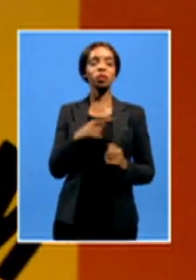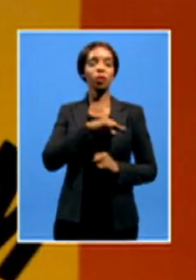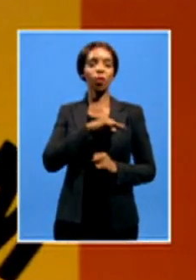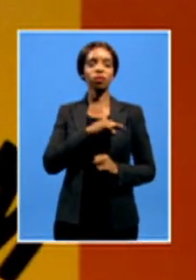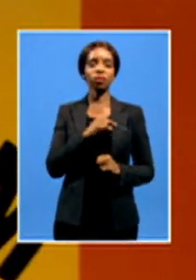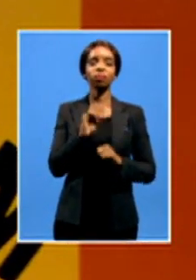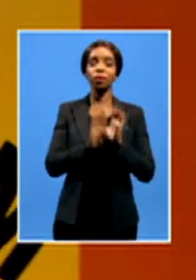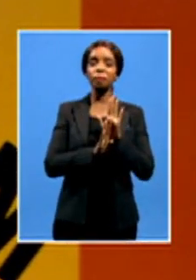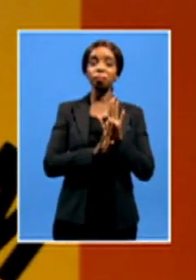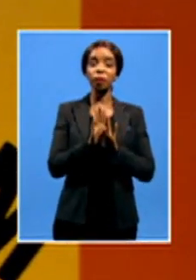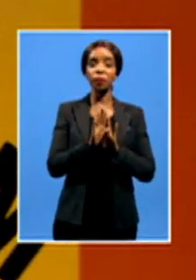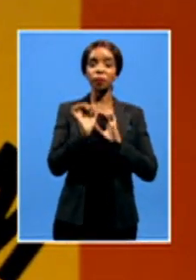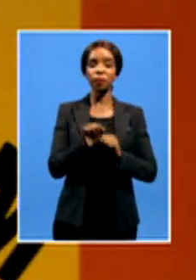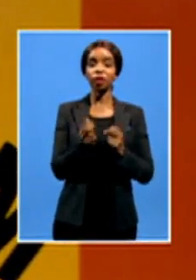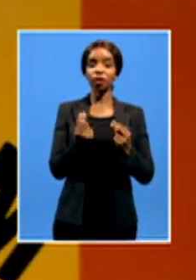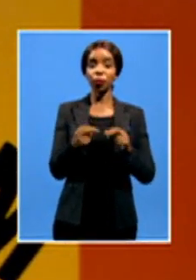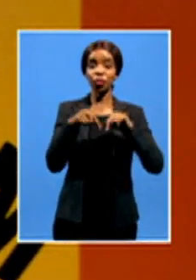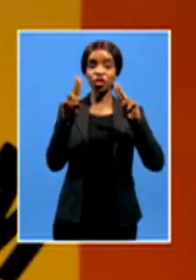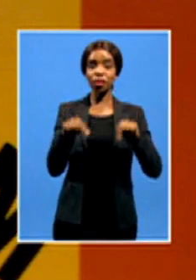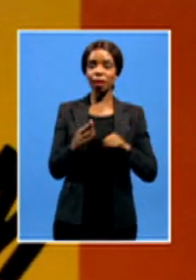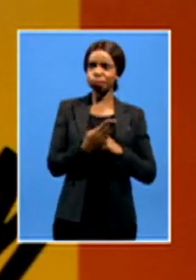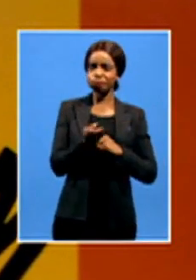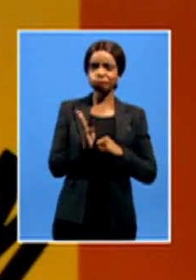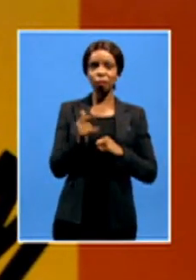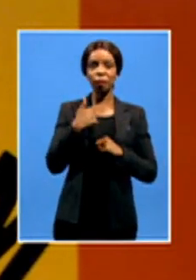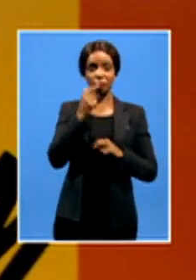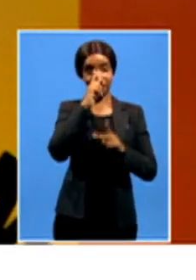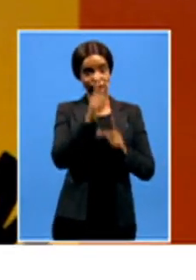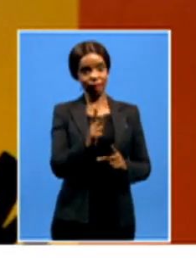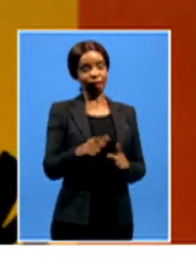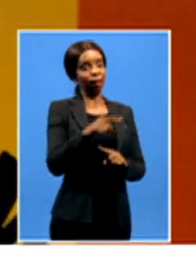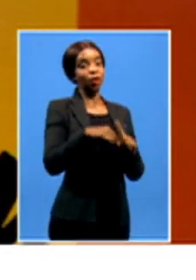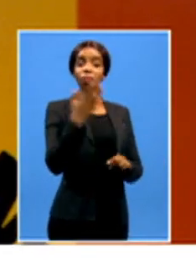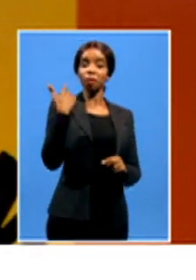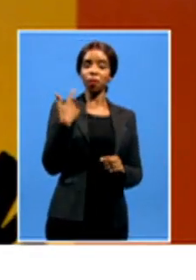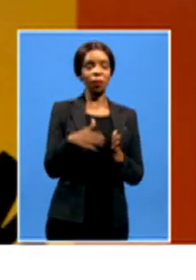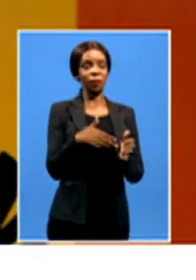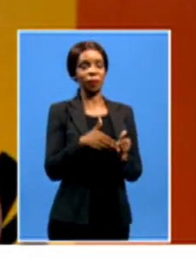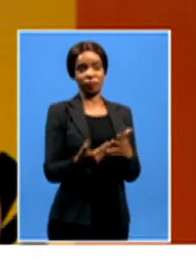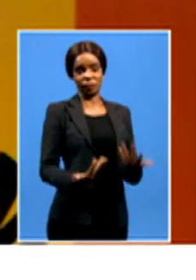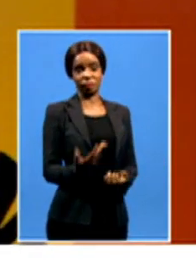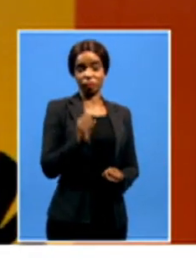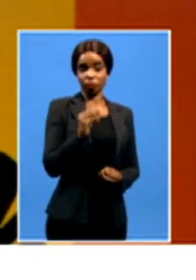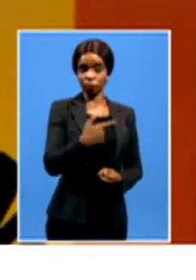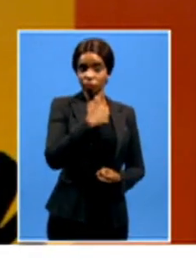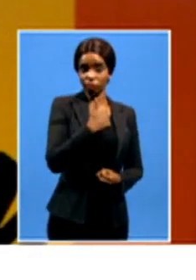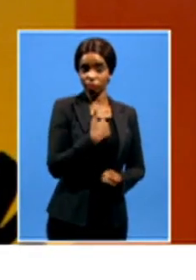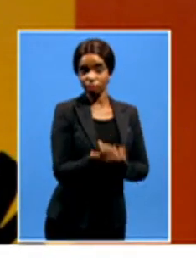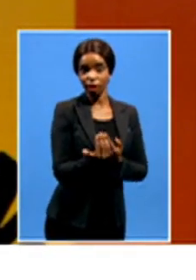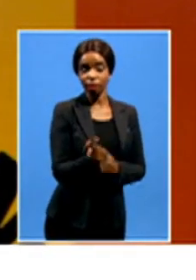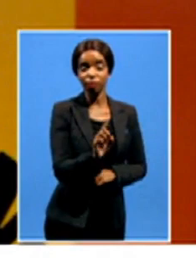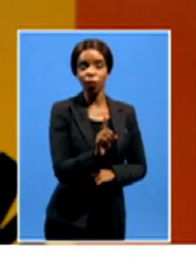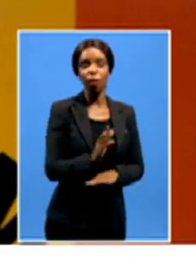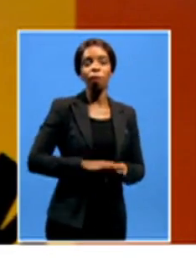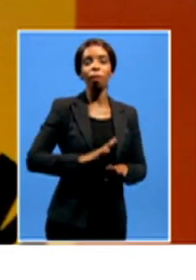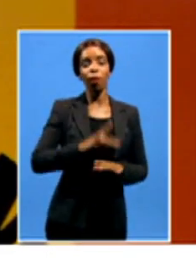there's a lot of progress. There's new theatres that I'm seeing around, which they were never there before. So I'm expecting to see more from